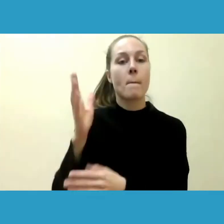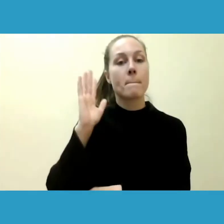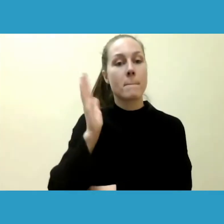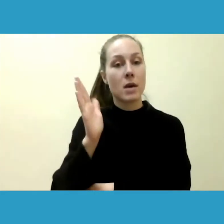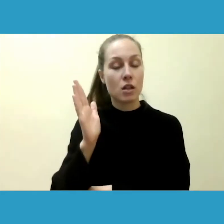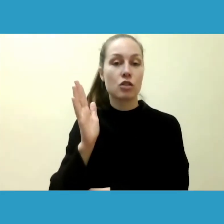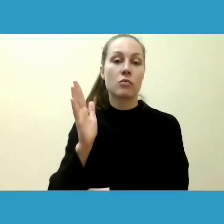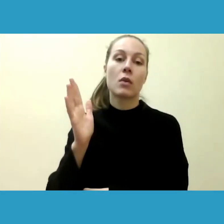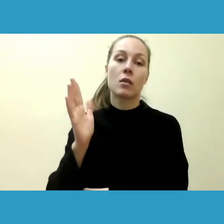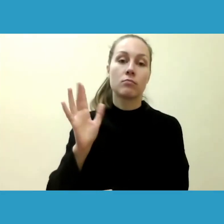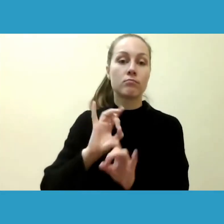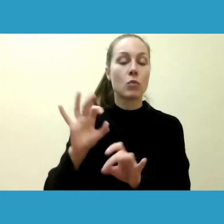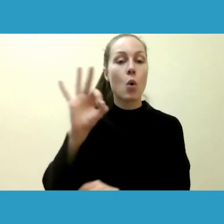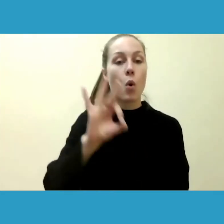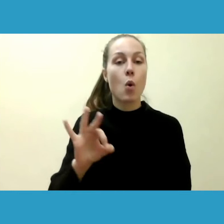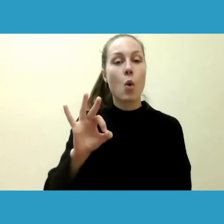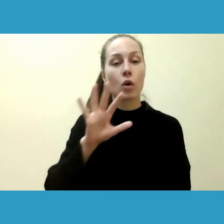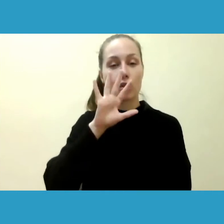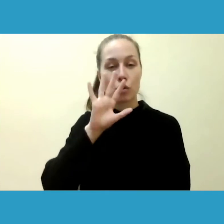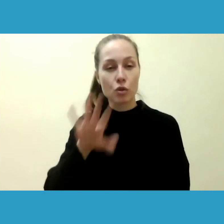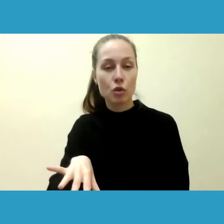Stanton on